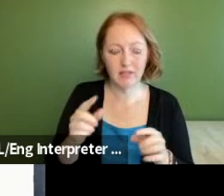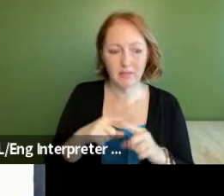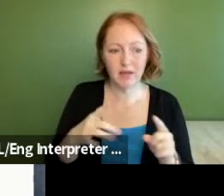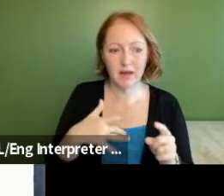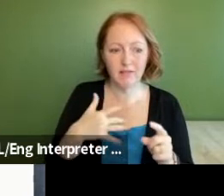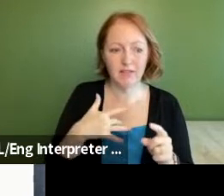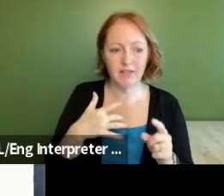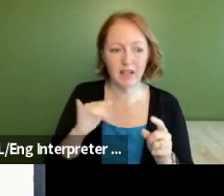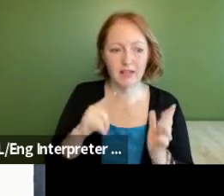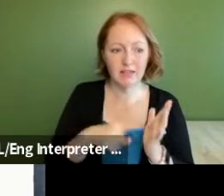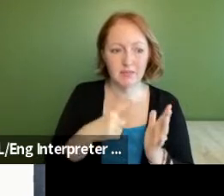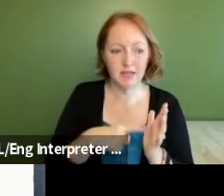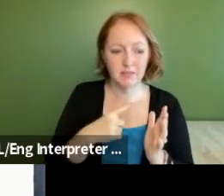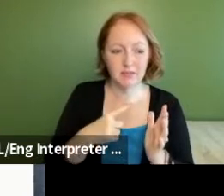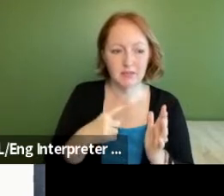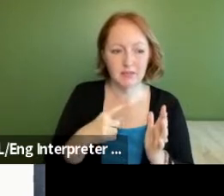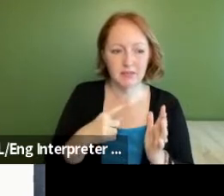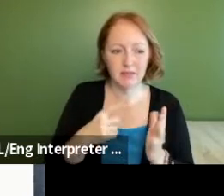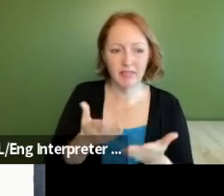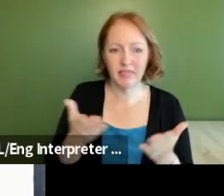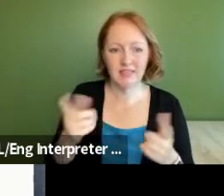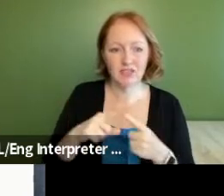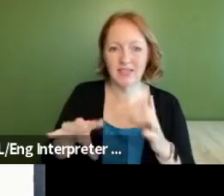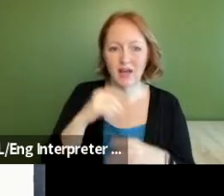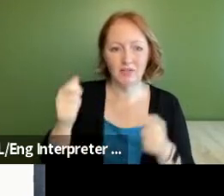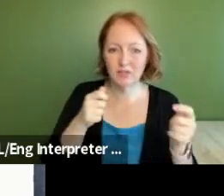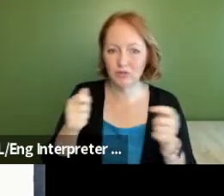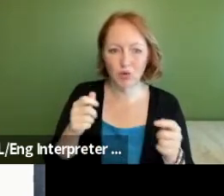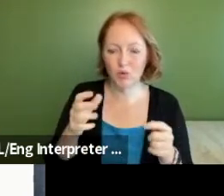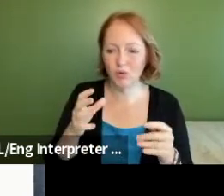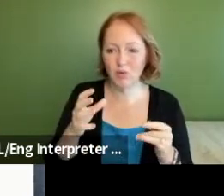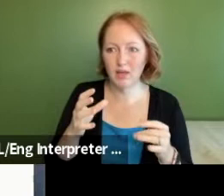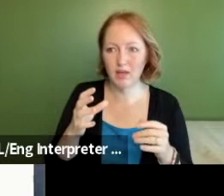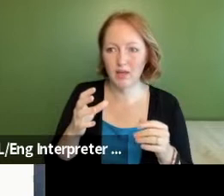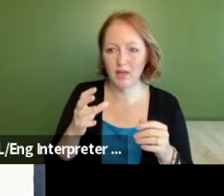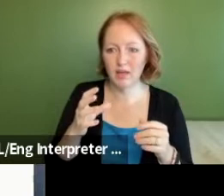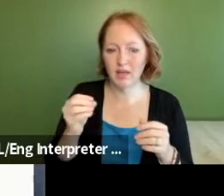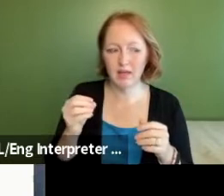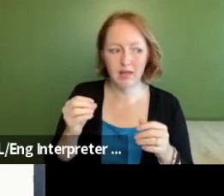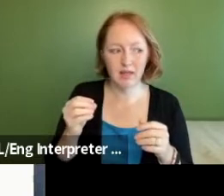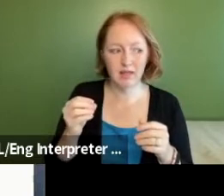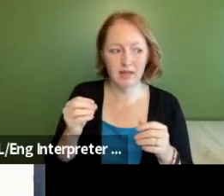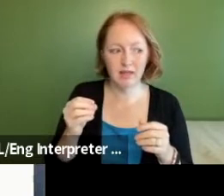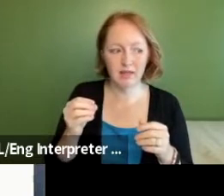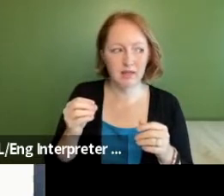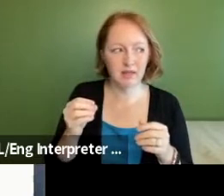like sometimes things just get out of control, and you know, I feel